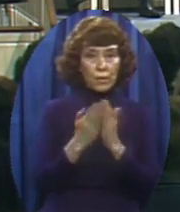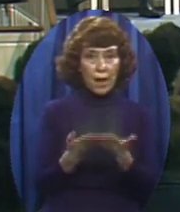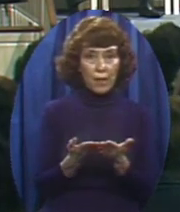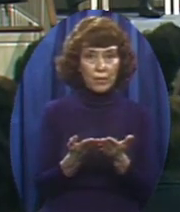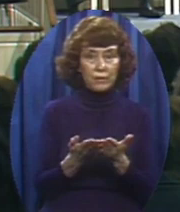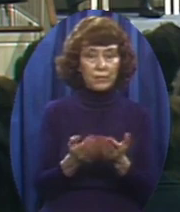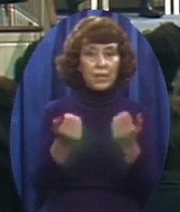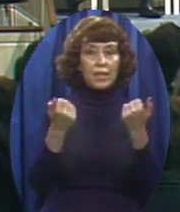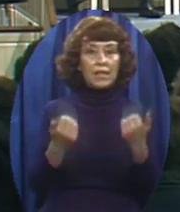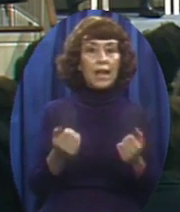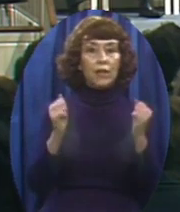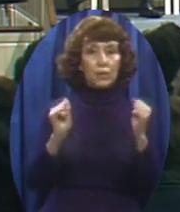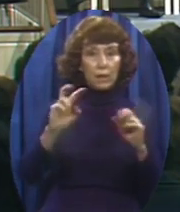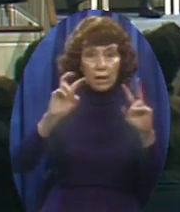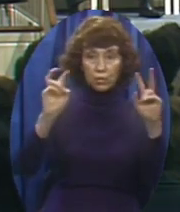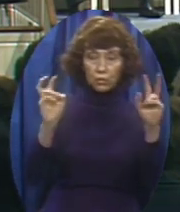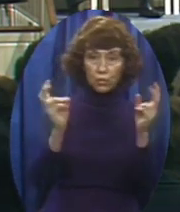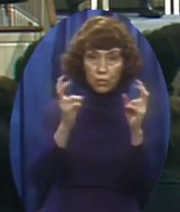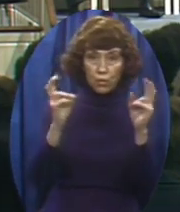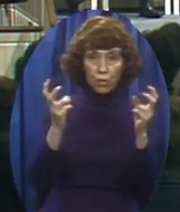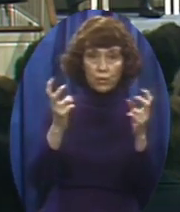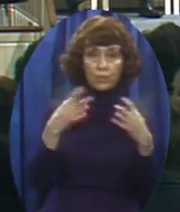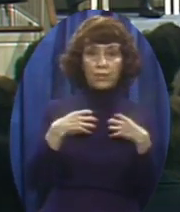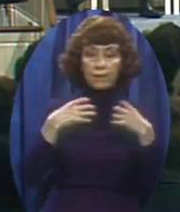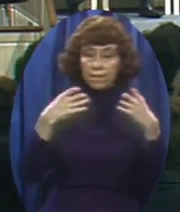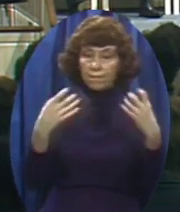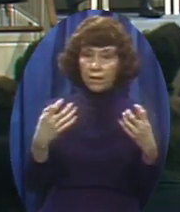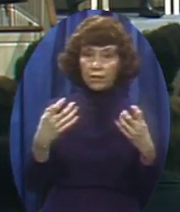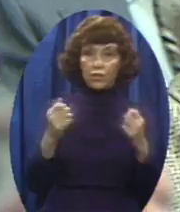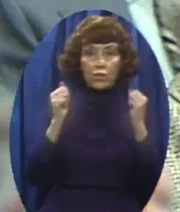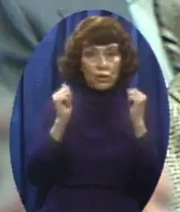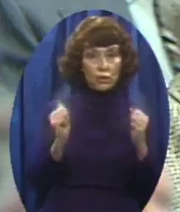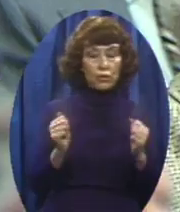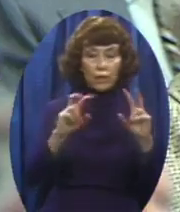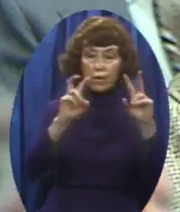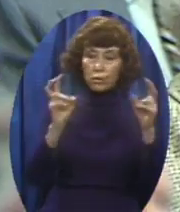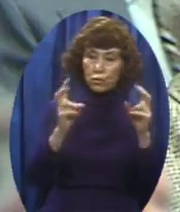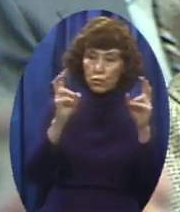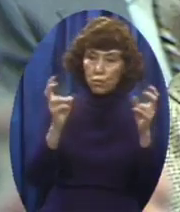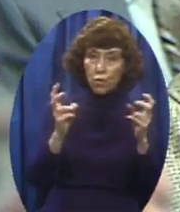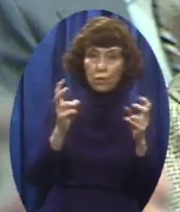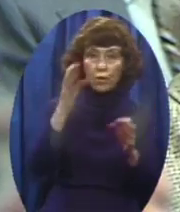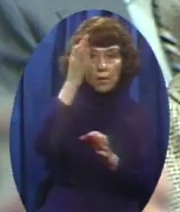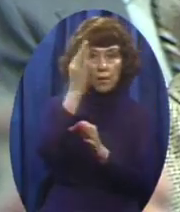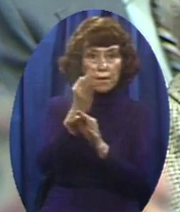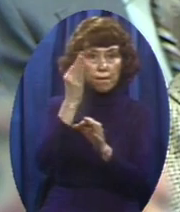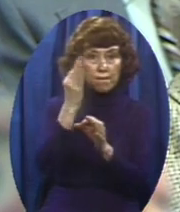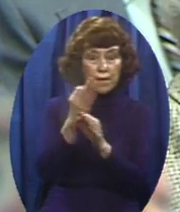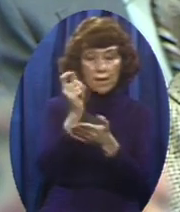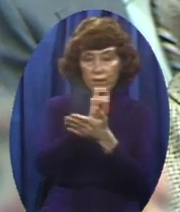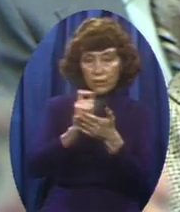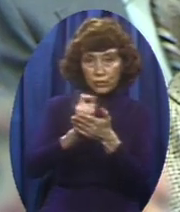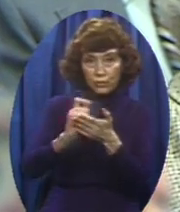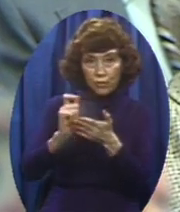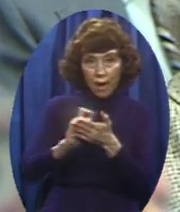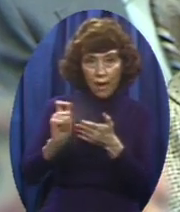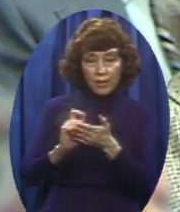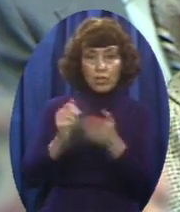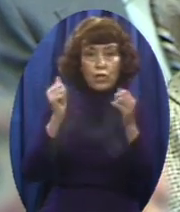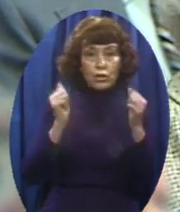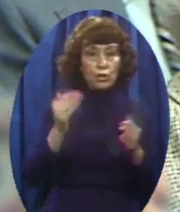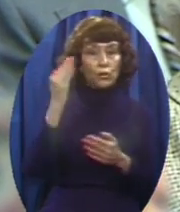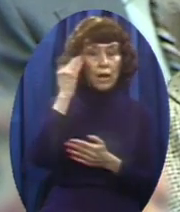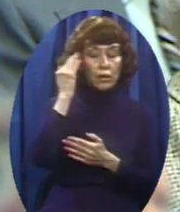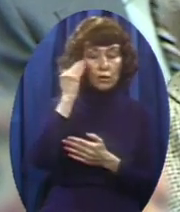Westminster Confession by memory, the Articles of Faith of the Baptist Church by memory. You can know the 66 books of the Bible by